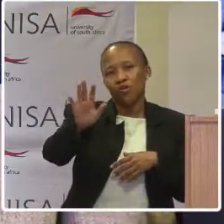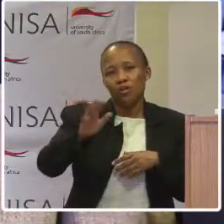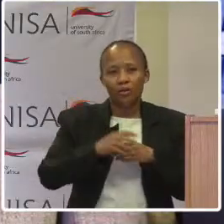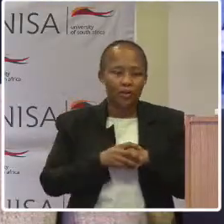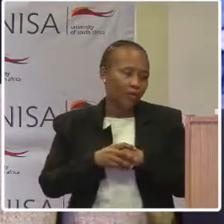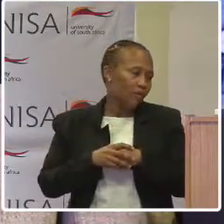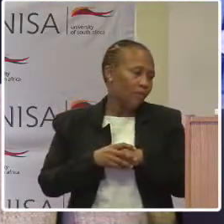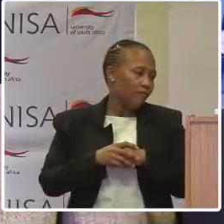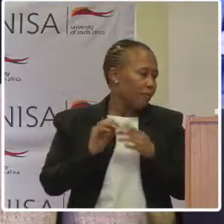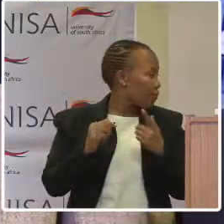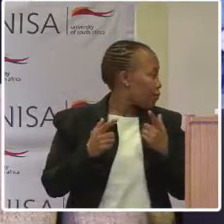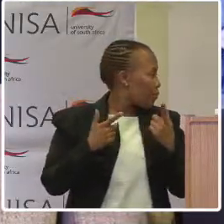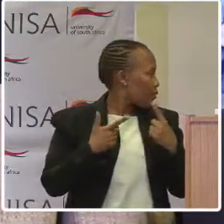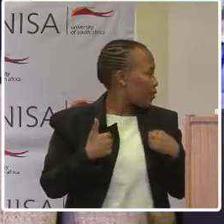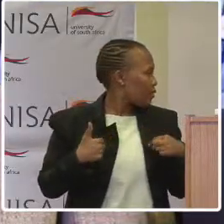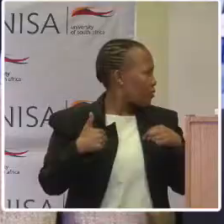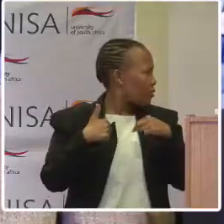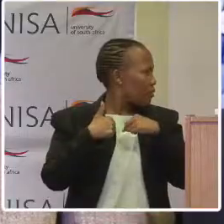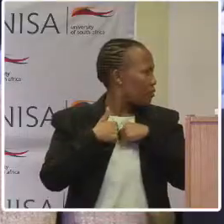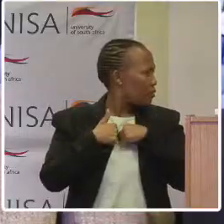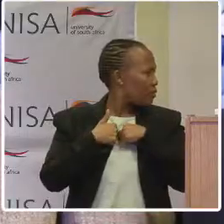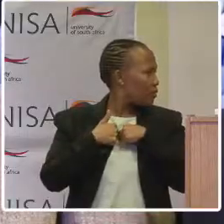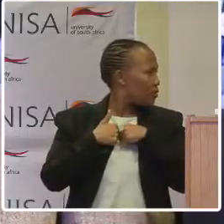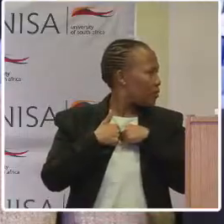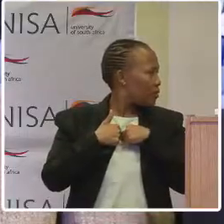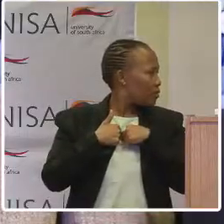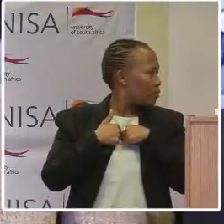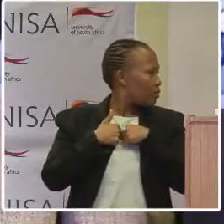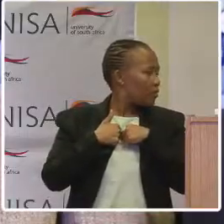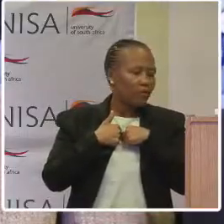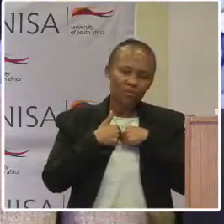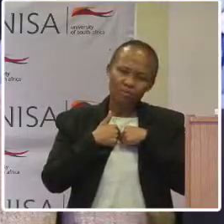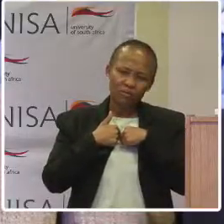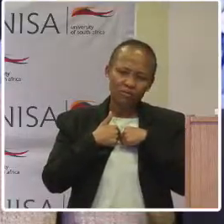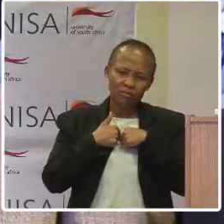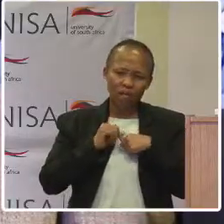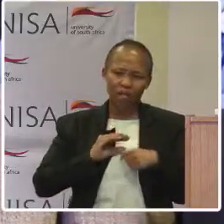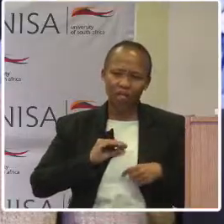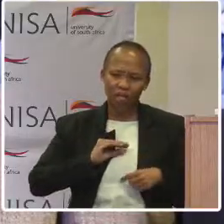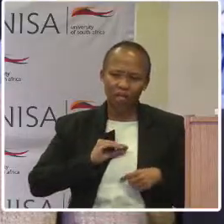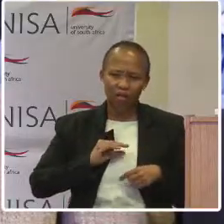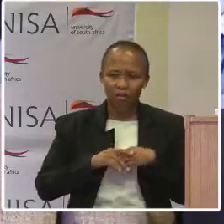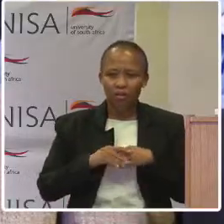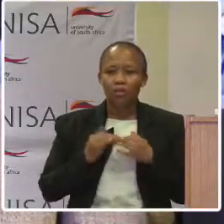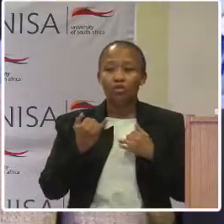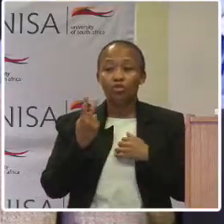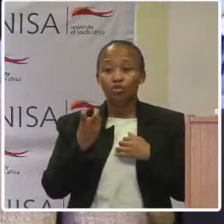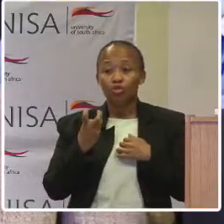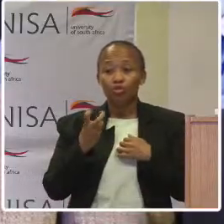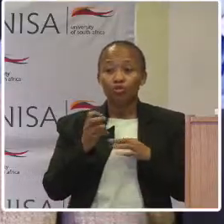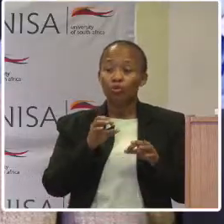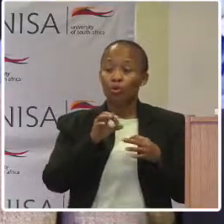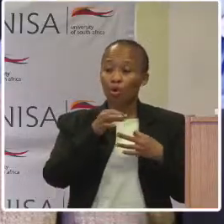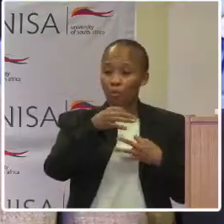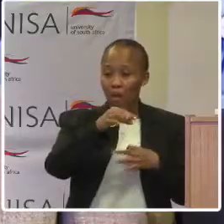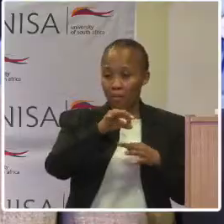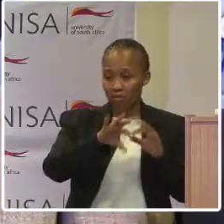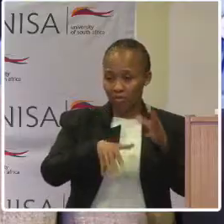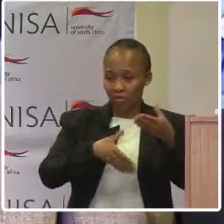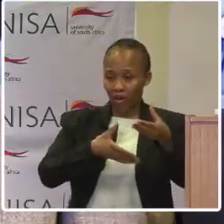propulsion UAV, which was successful. Actually, two of my papers are going to be published about